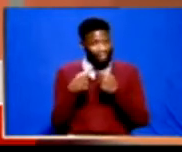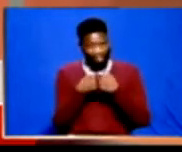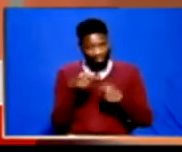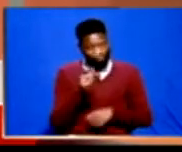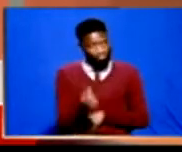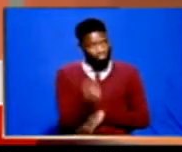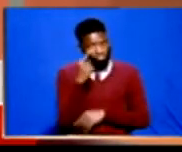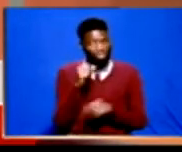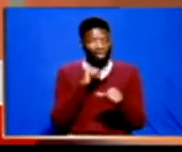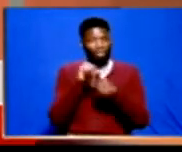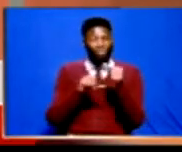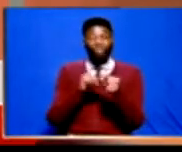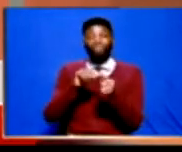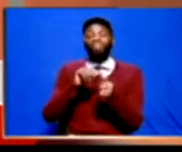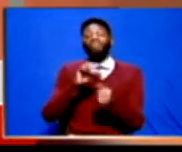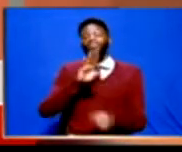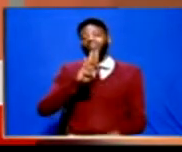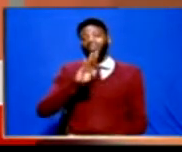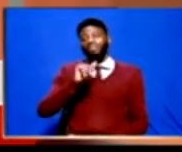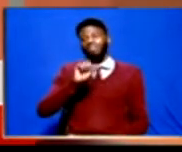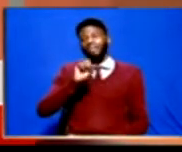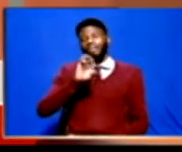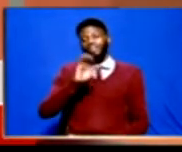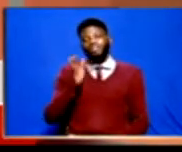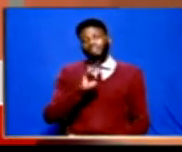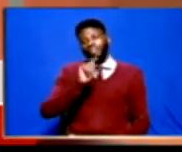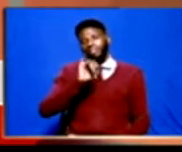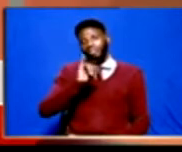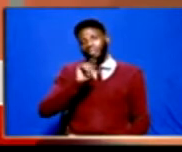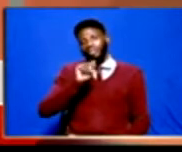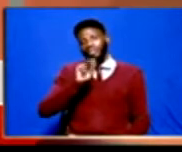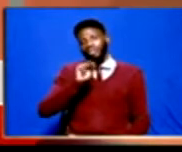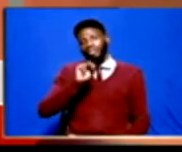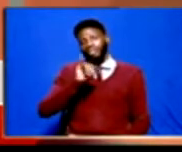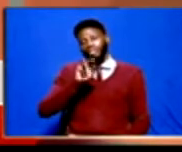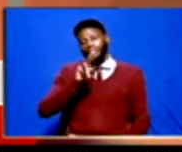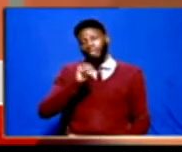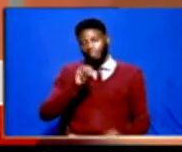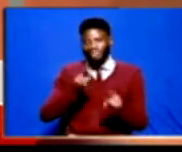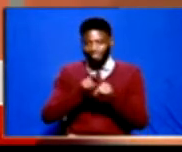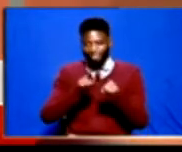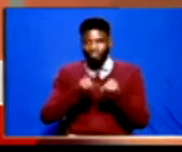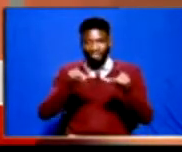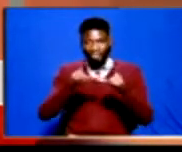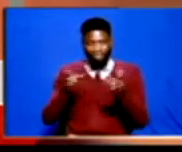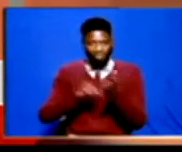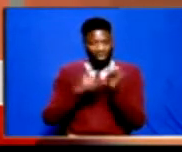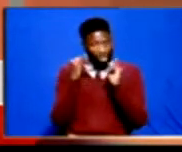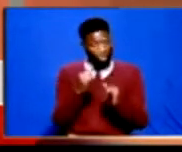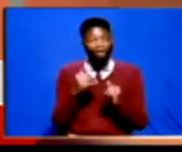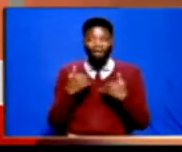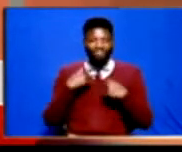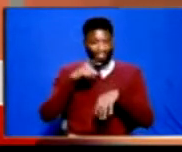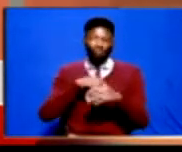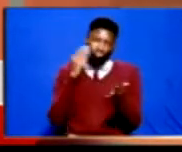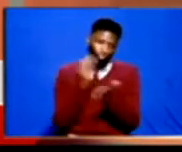base titanium and also renewals of licenses, there was a period whereby, truth be told, licensing became a very big issue. It